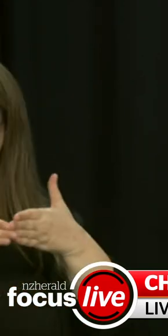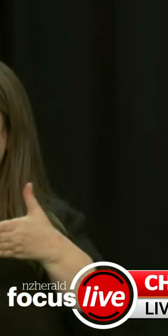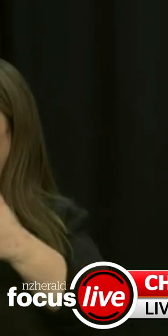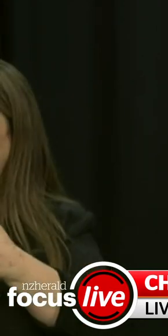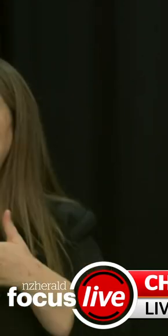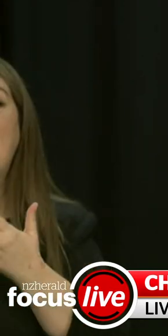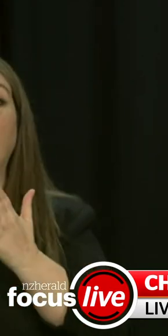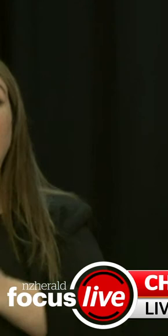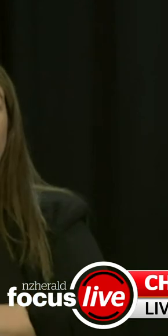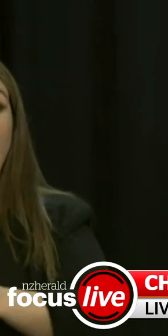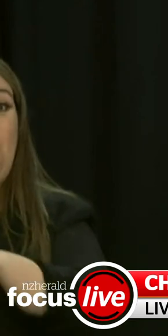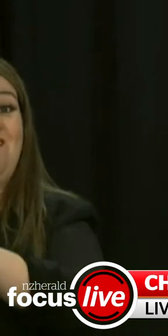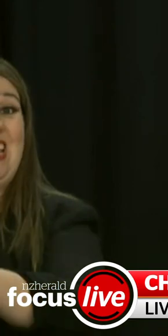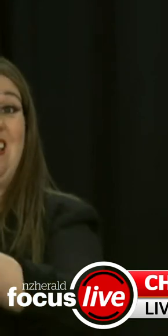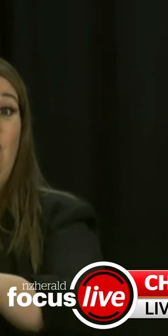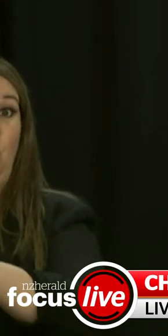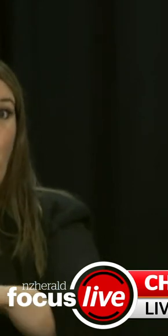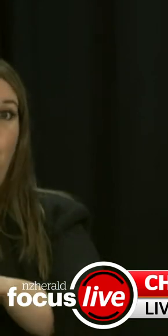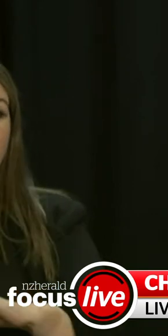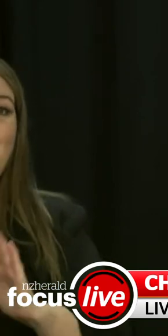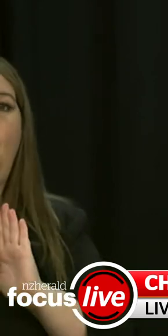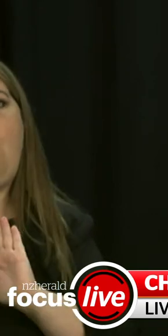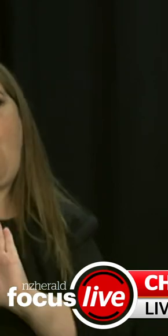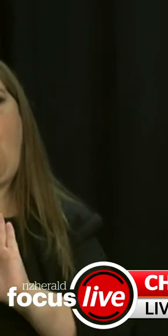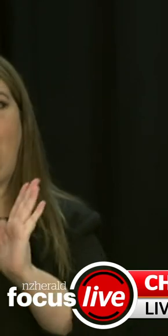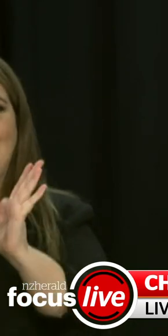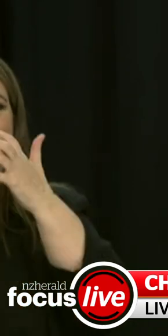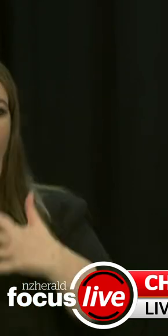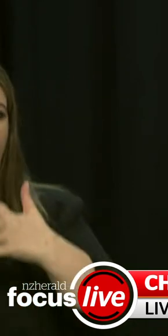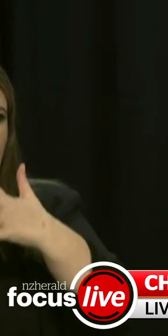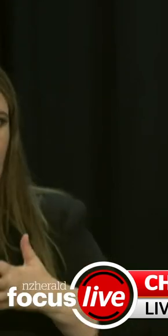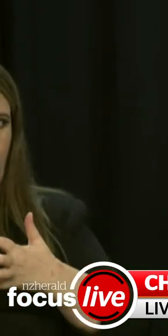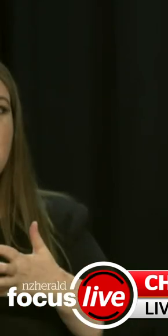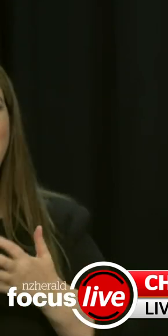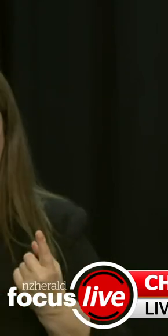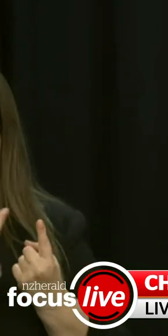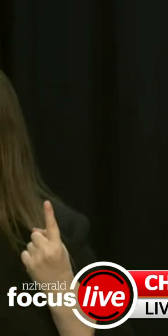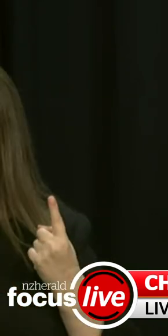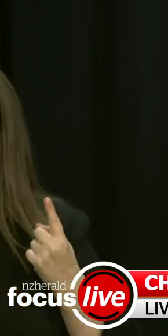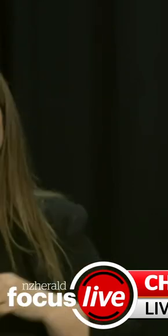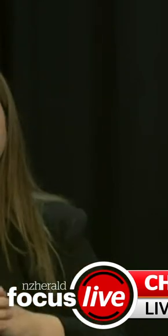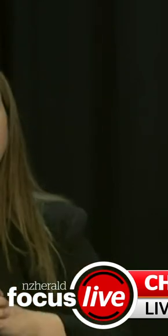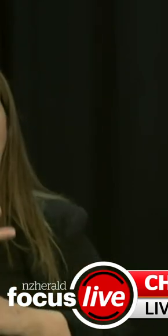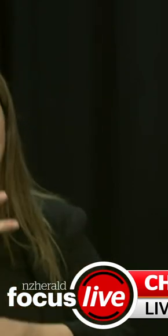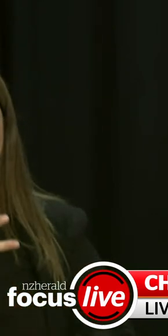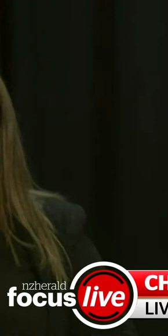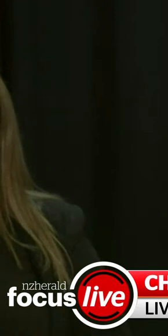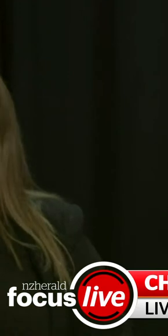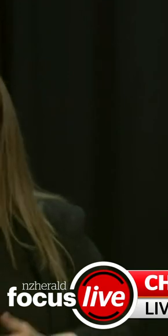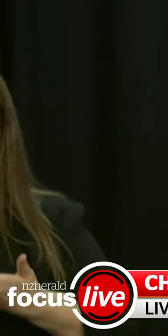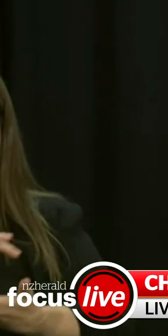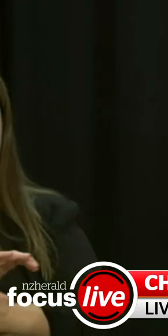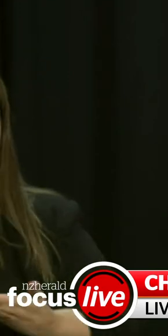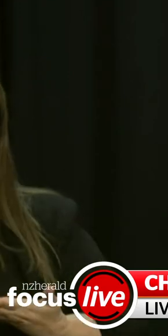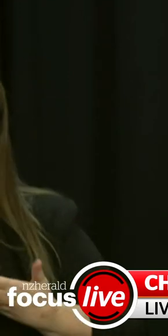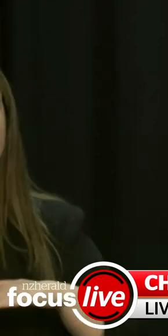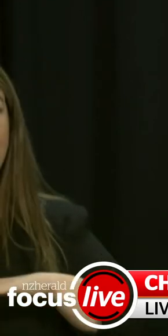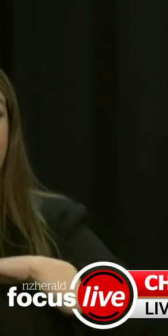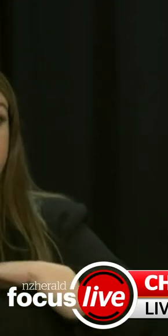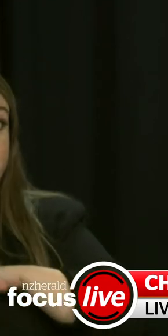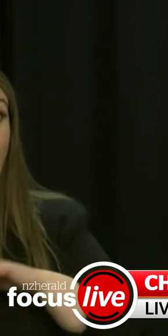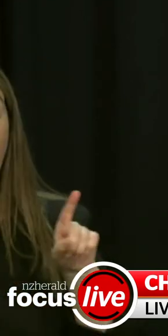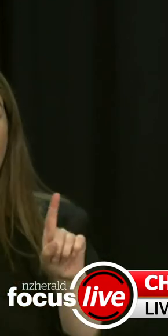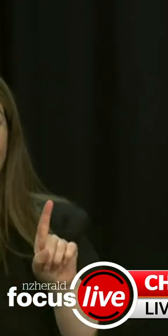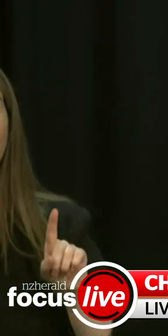Bushmaster protected mobility vehicles. Budget 2023 invests more than $85 million to improve defence